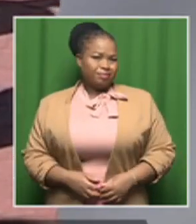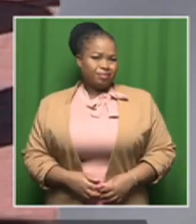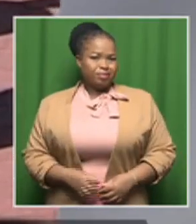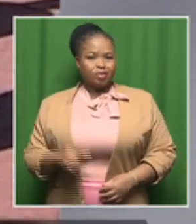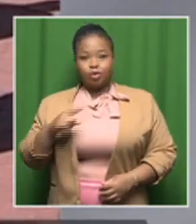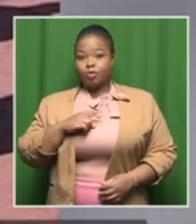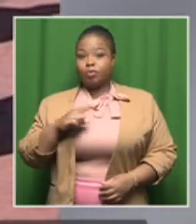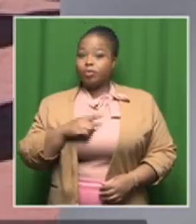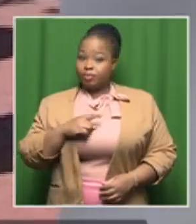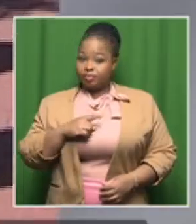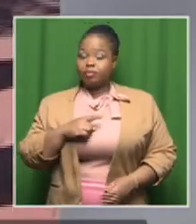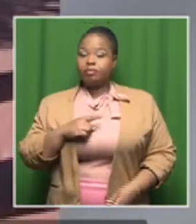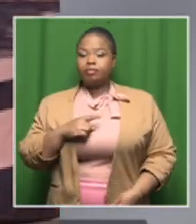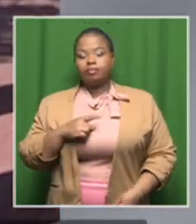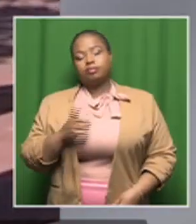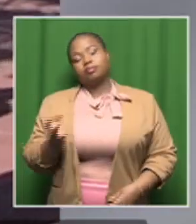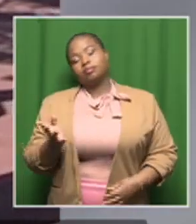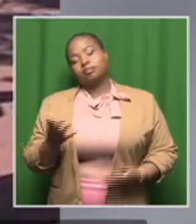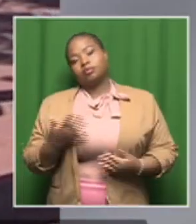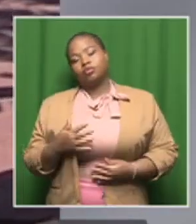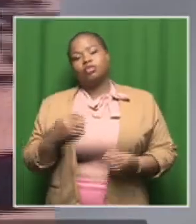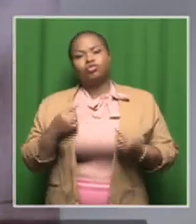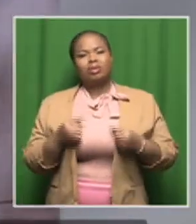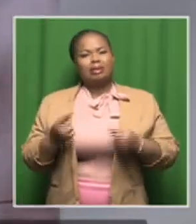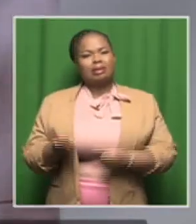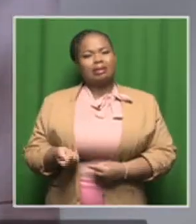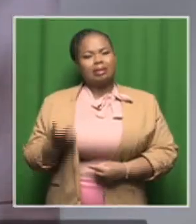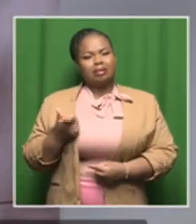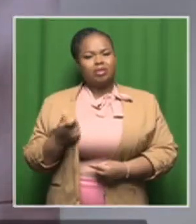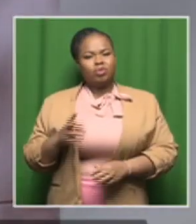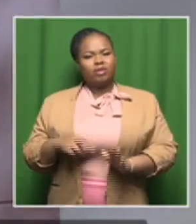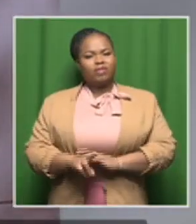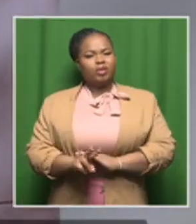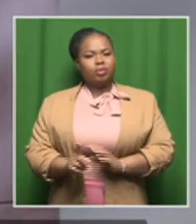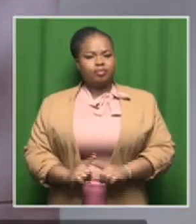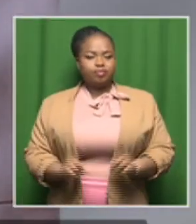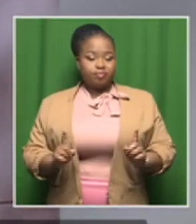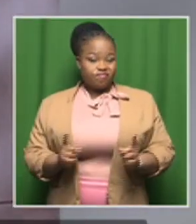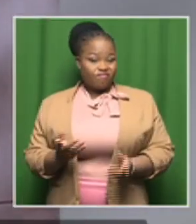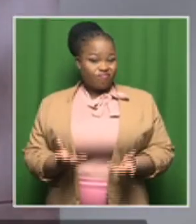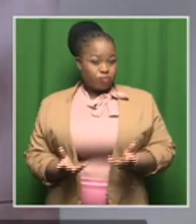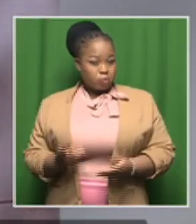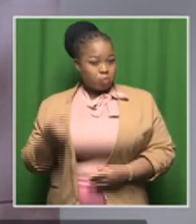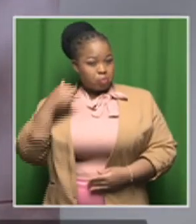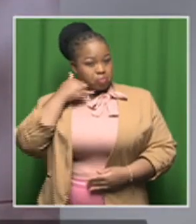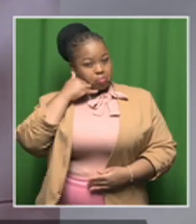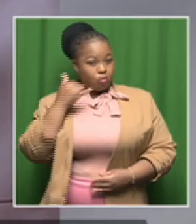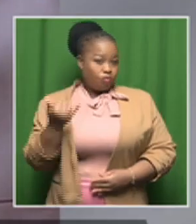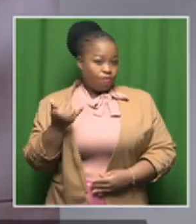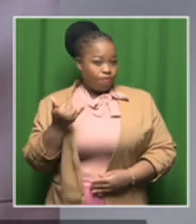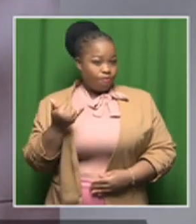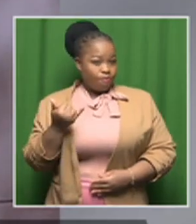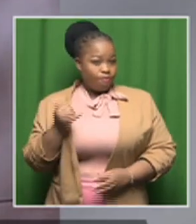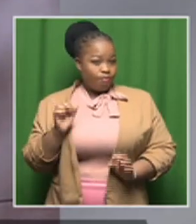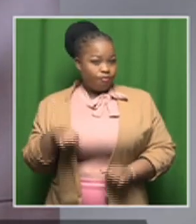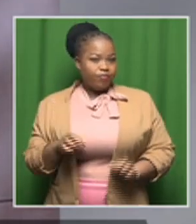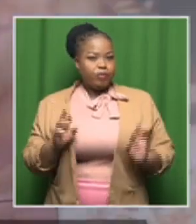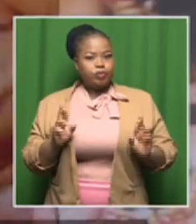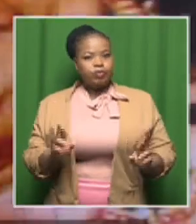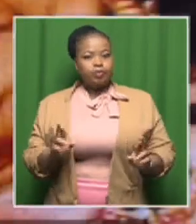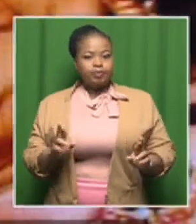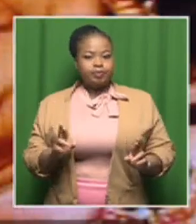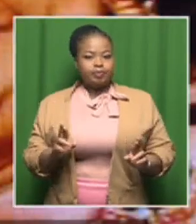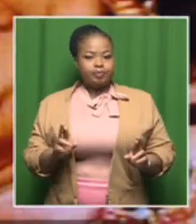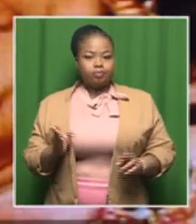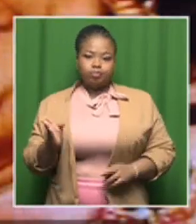because he is we're just struggling a little bit with the video, but I think we may have phoned him. So we're hoping that he is on